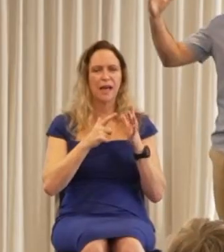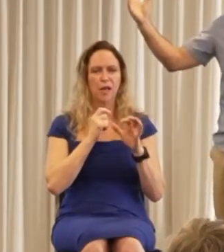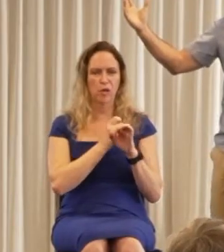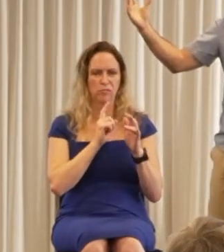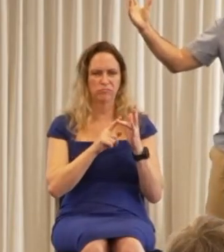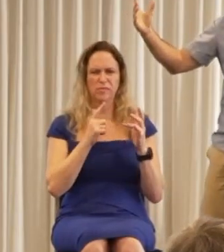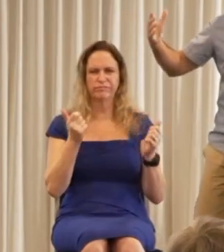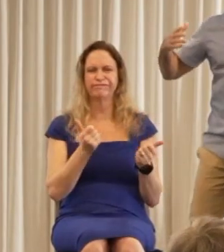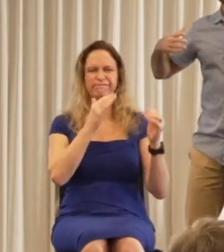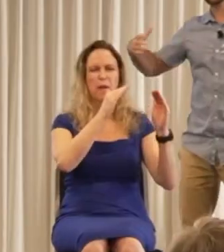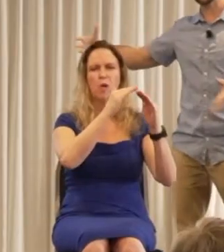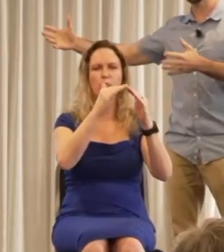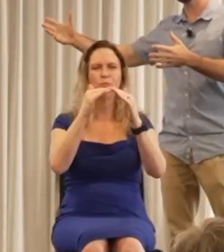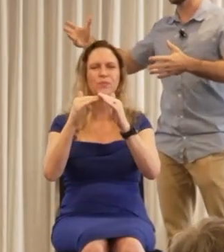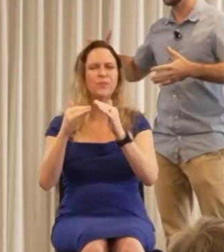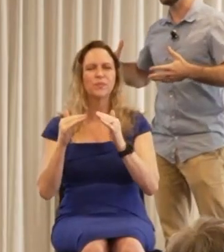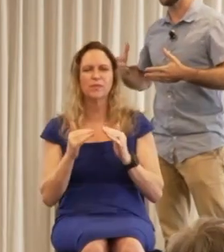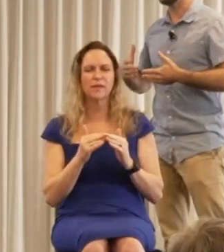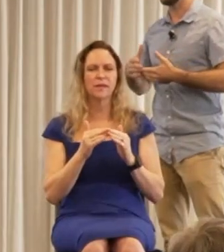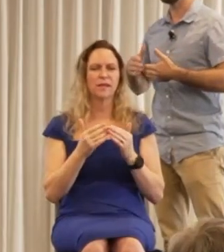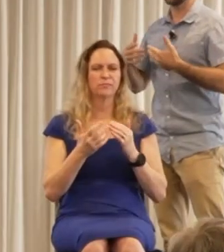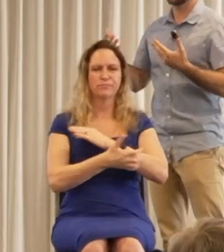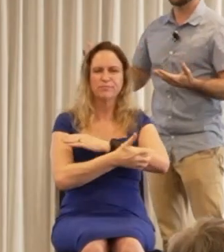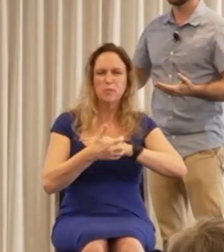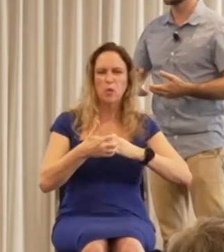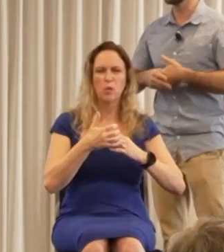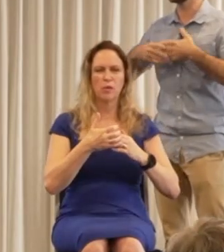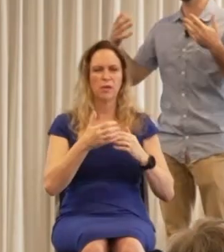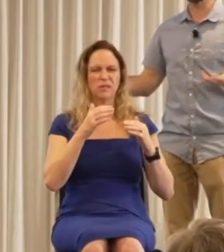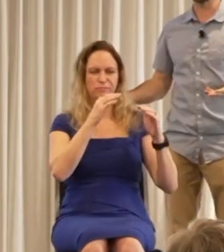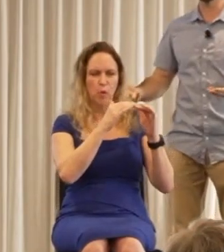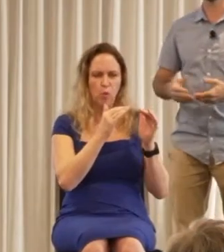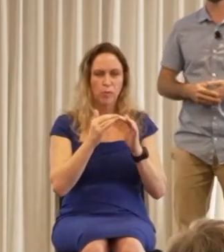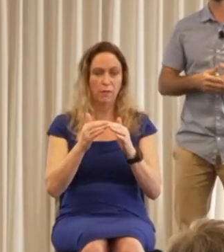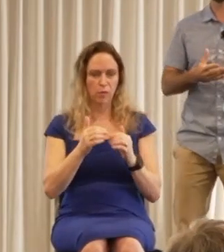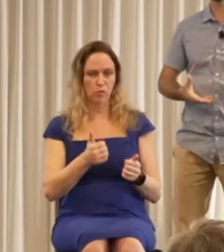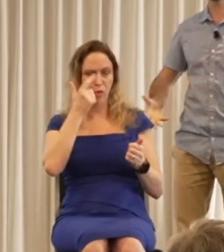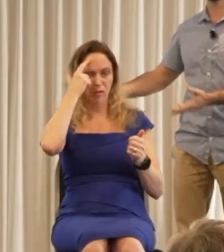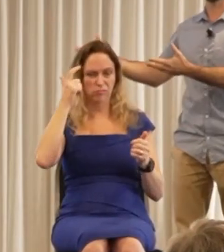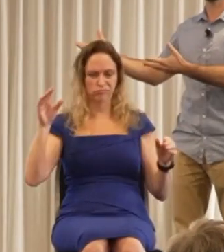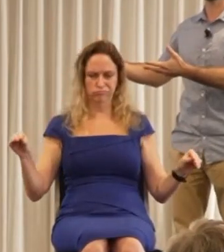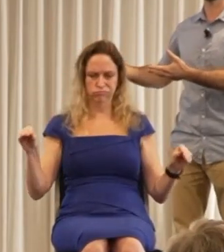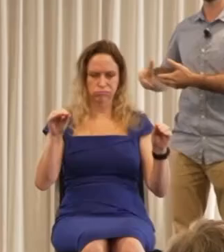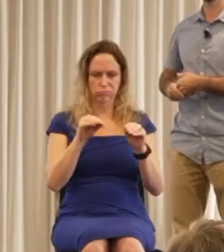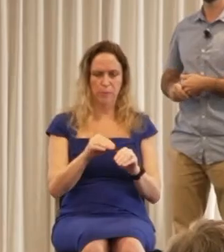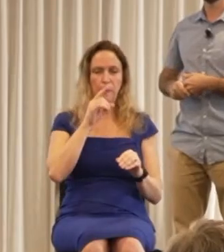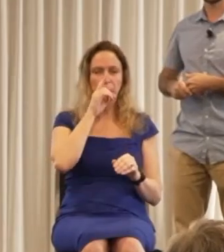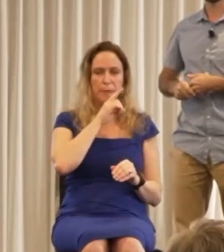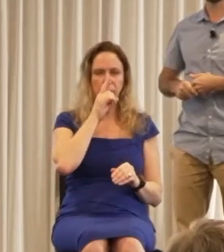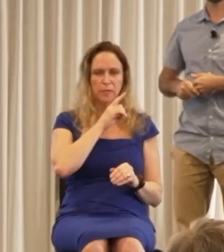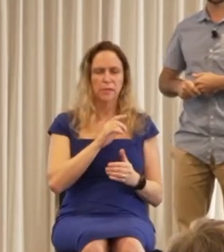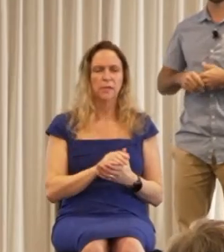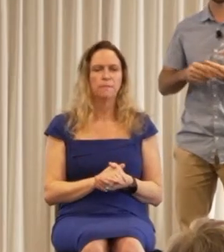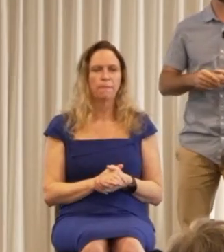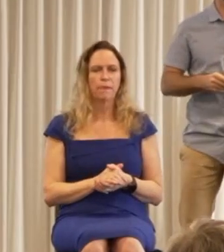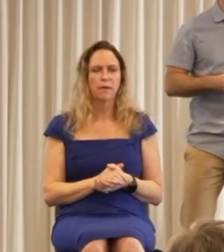urban housing, kind of ghettos where they'd, under some sort of great idea, had moved people who